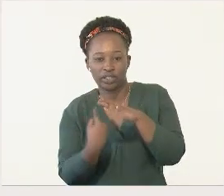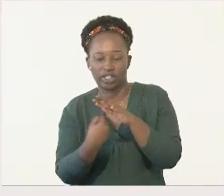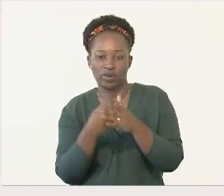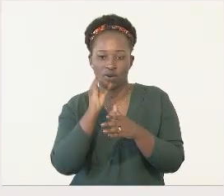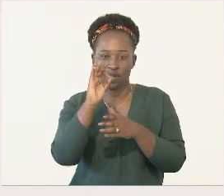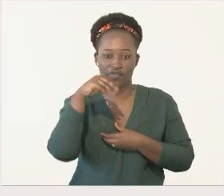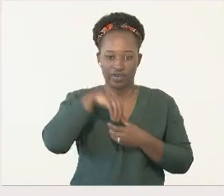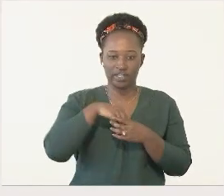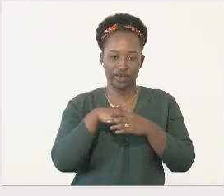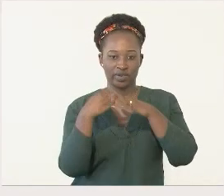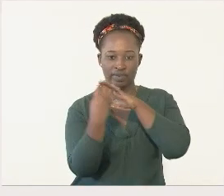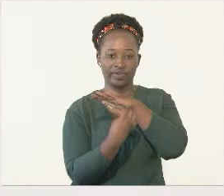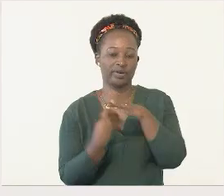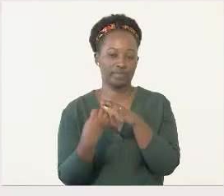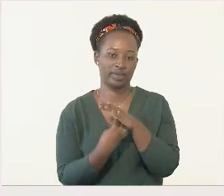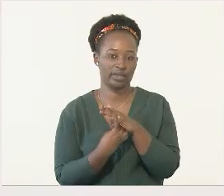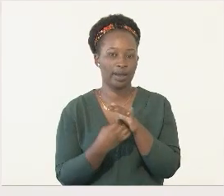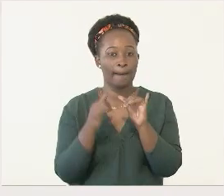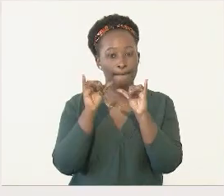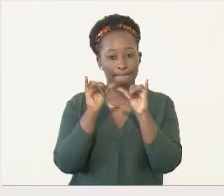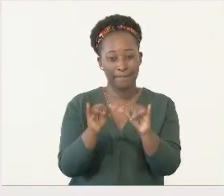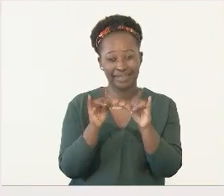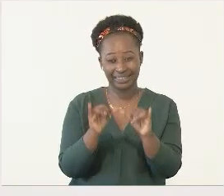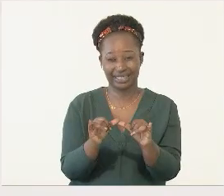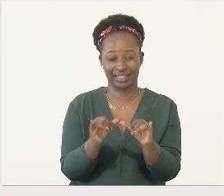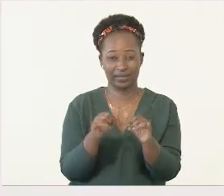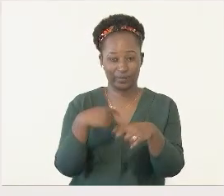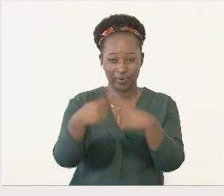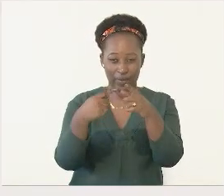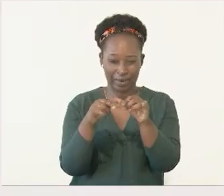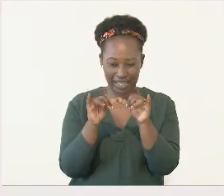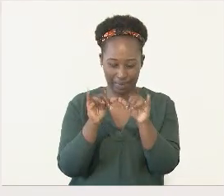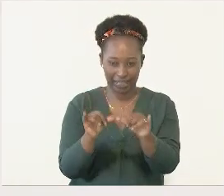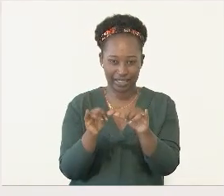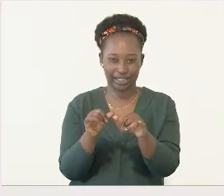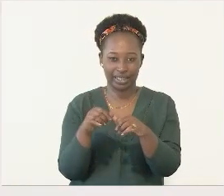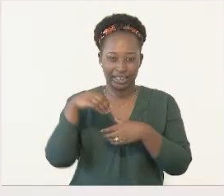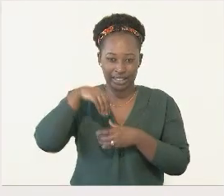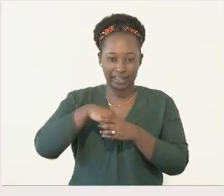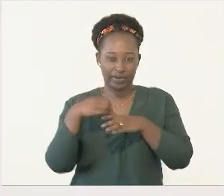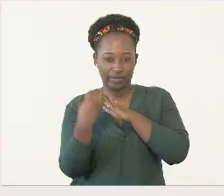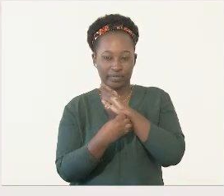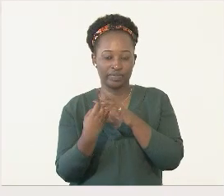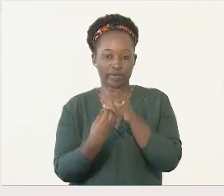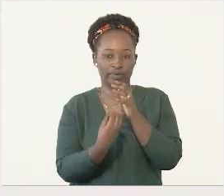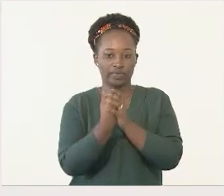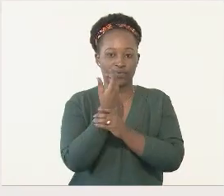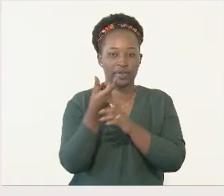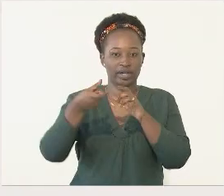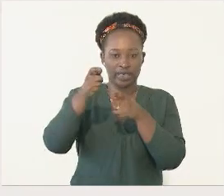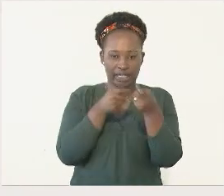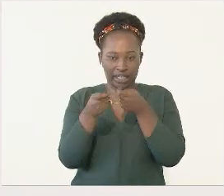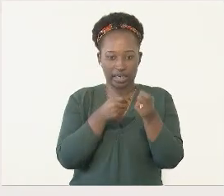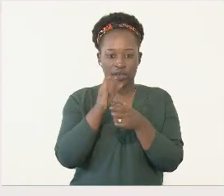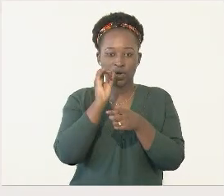internal environment. So maintaining a constant internal environment involves a regulation of amount of salts,